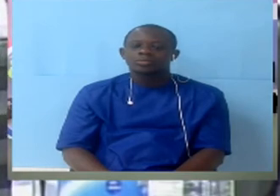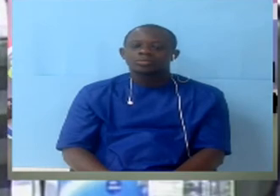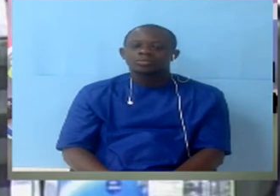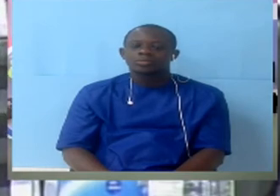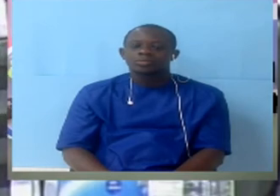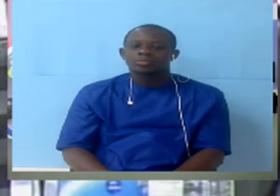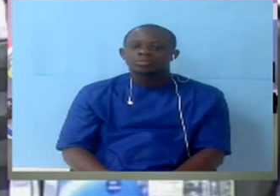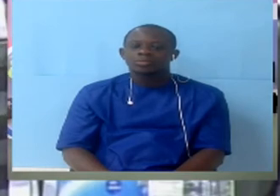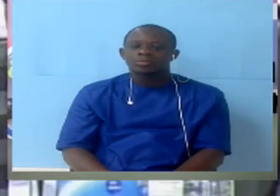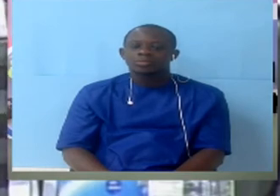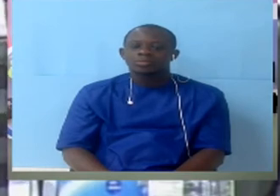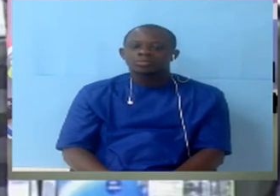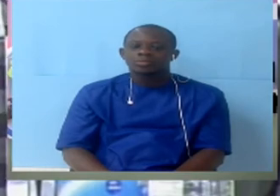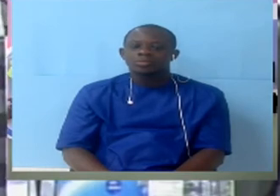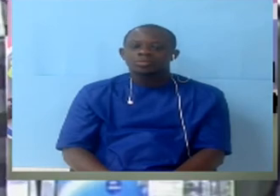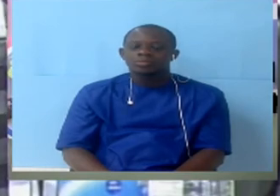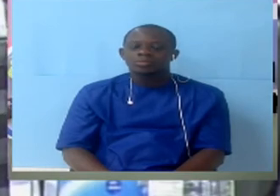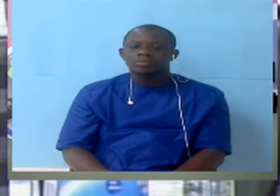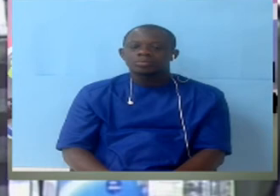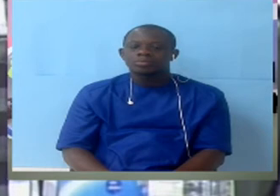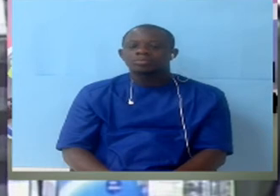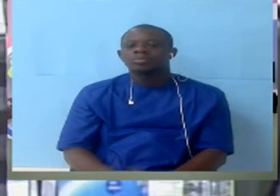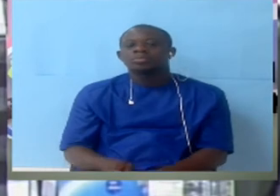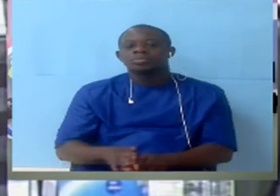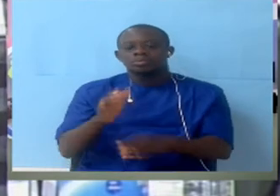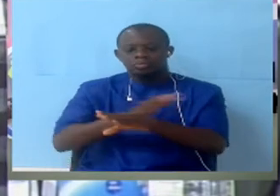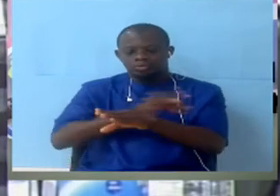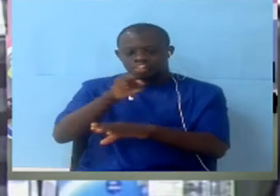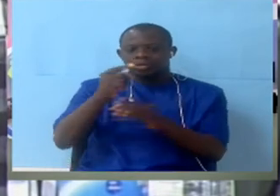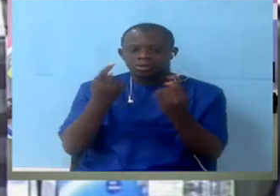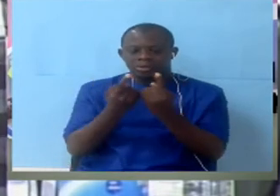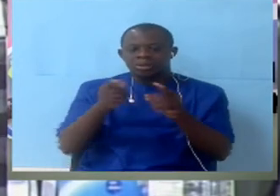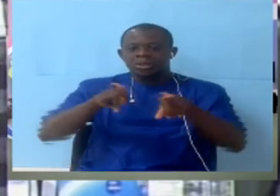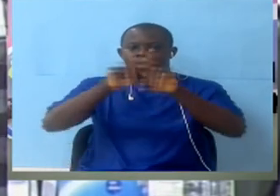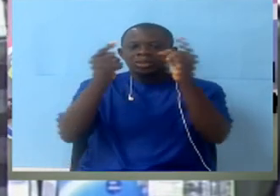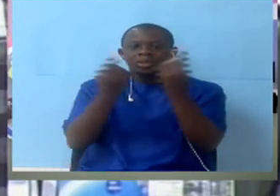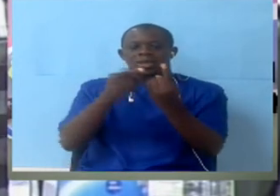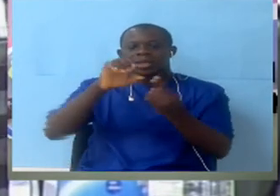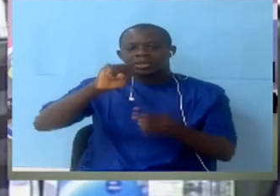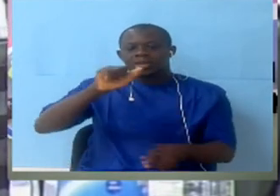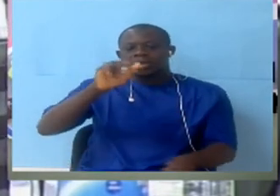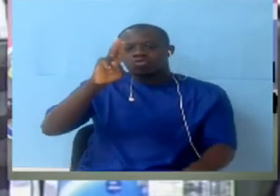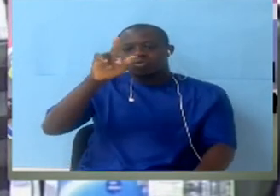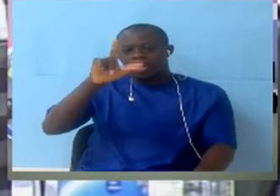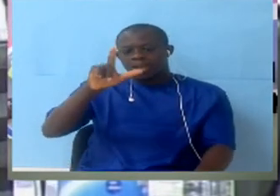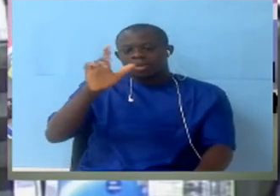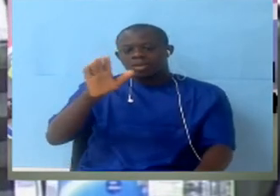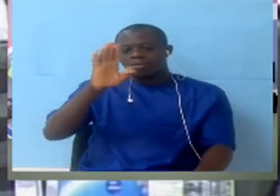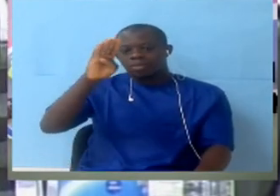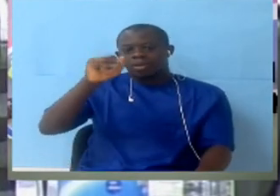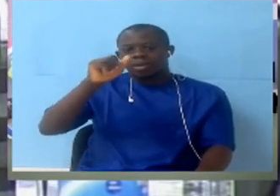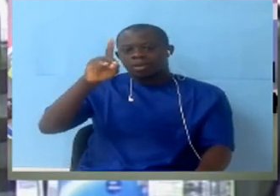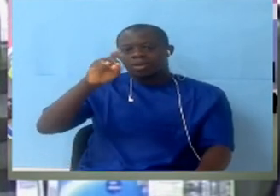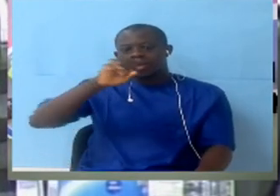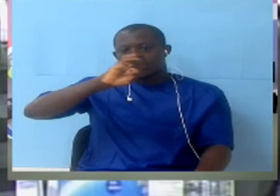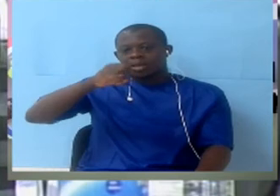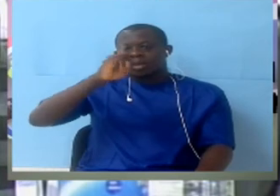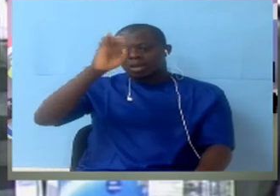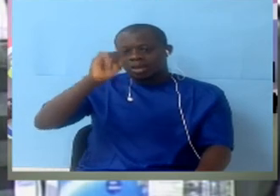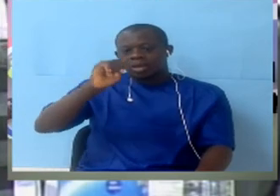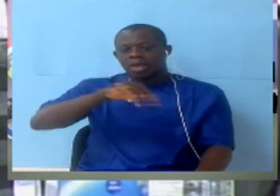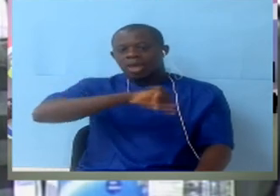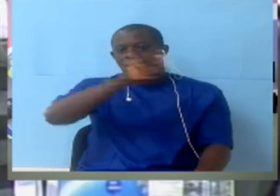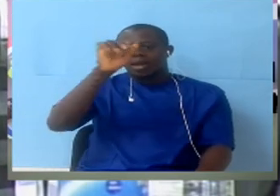Before dismissal, Solbaji na rayu ngiyele. General Solbaji. Before that, General Solbaji came there. Emeba sila kujabi. And Emeba